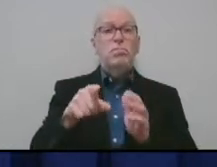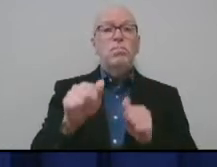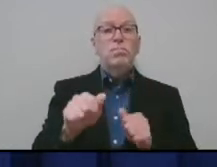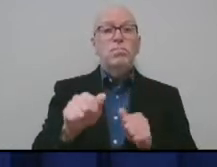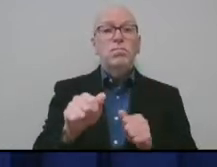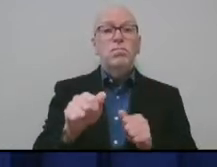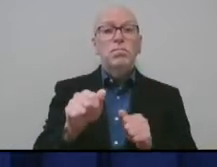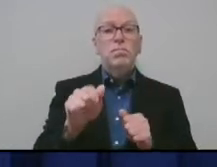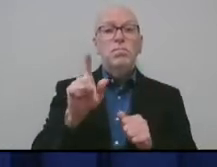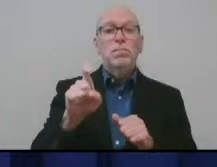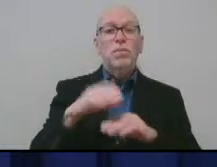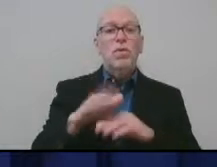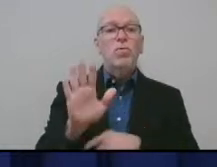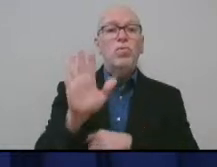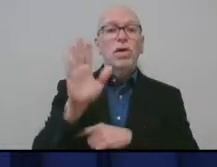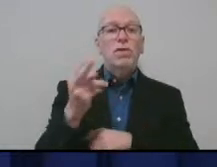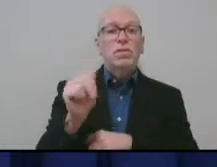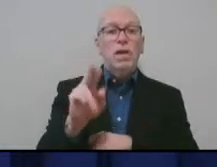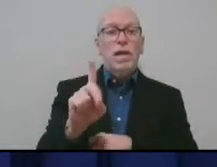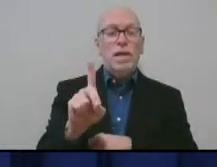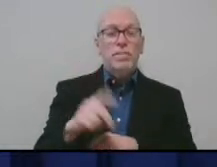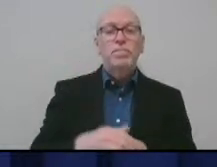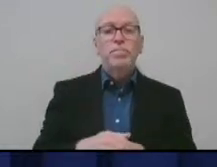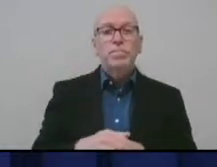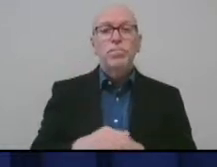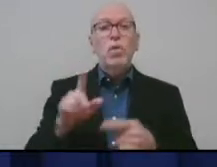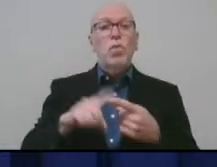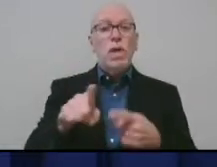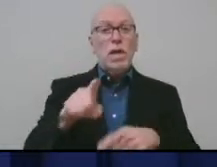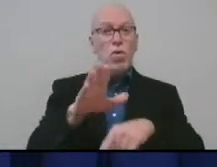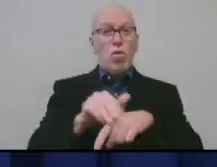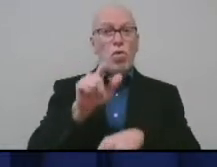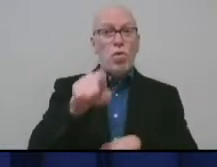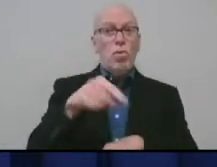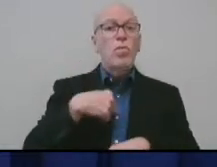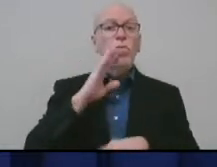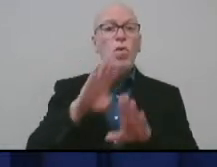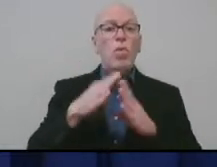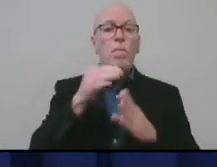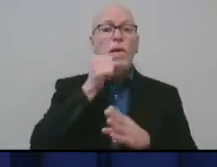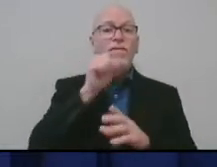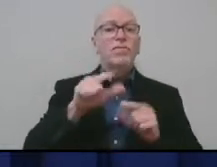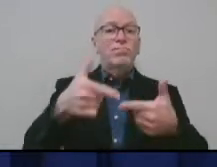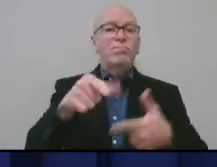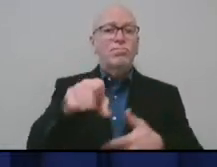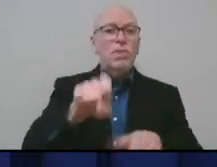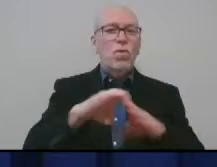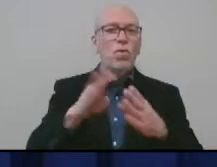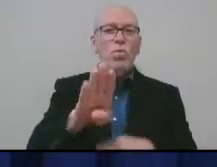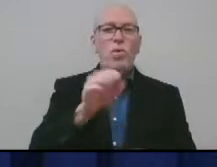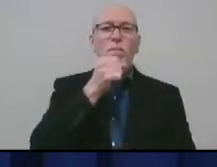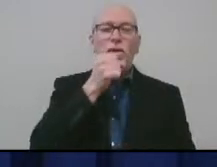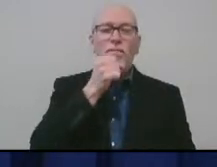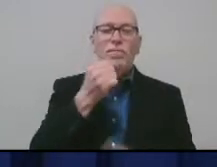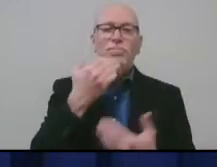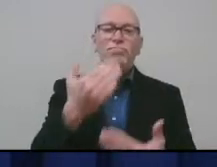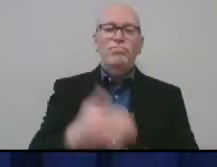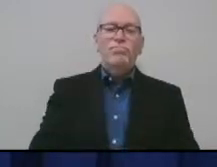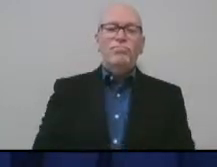Raise Your Hand button. When you are called upon, we will unmute your microphone, and you also will have to unmute your own